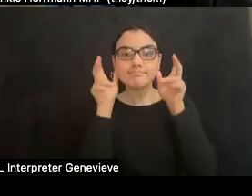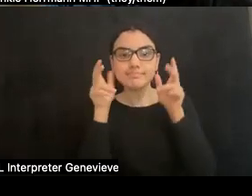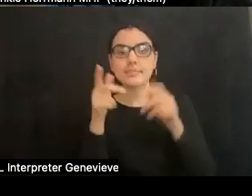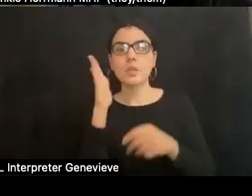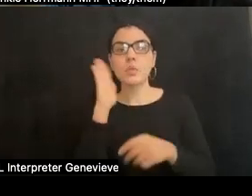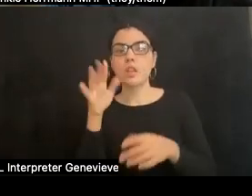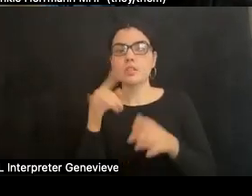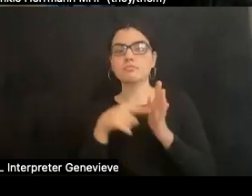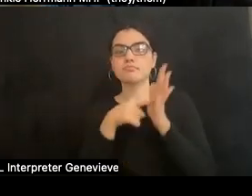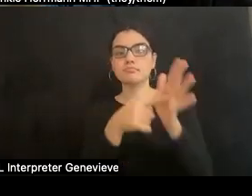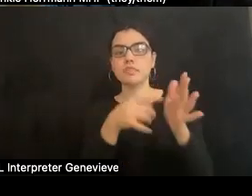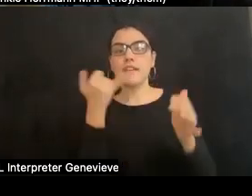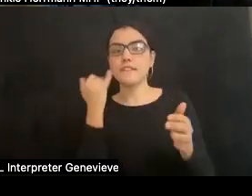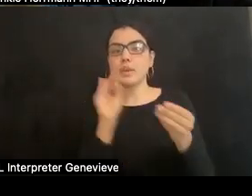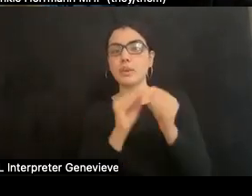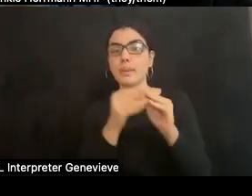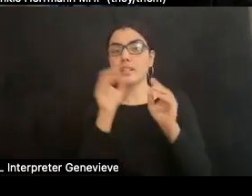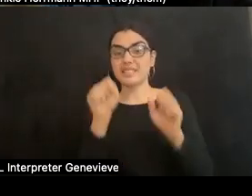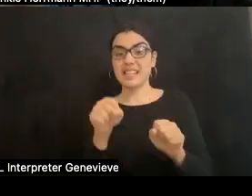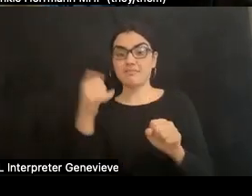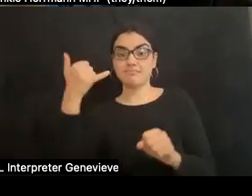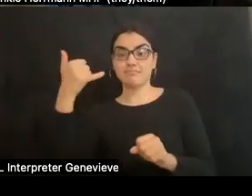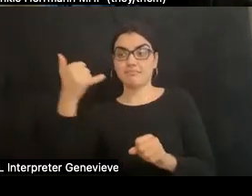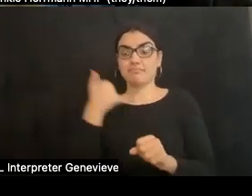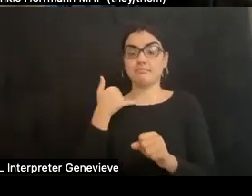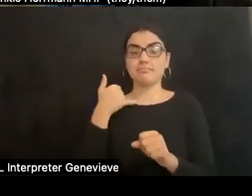on the slides. So you can reach us at